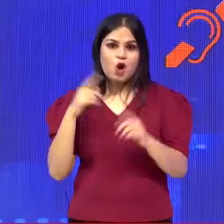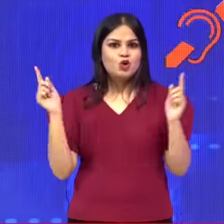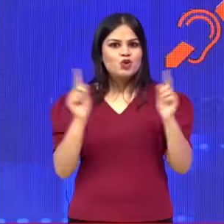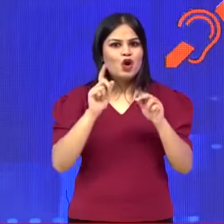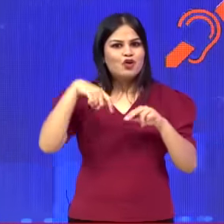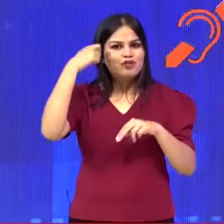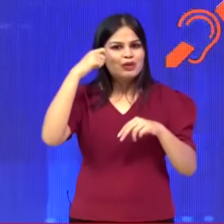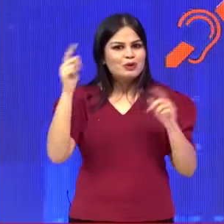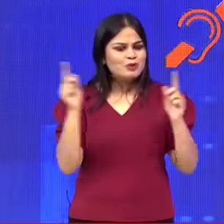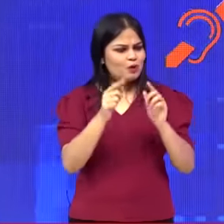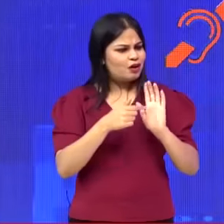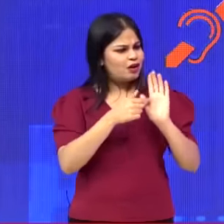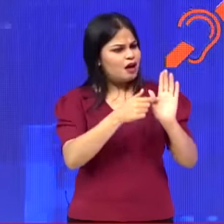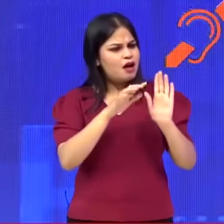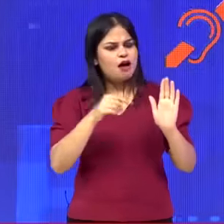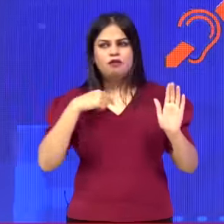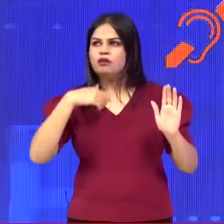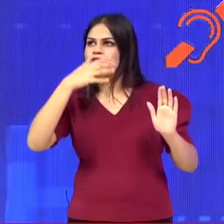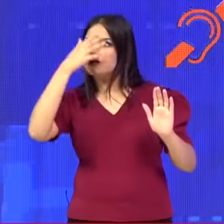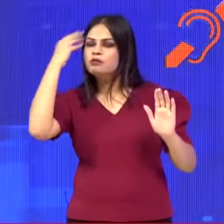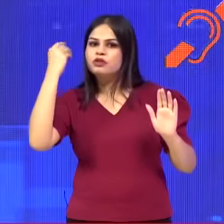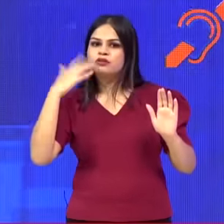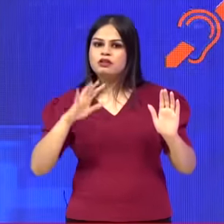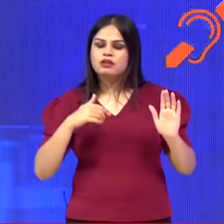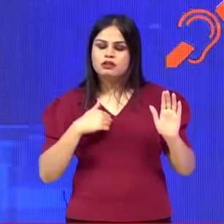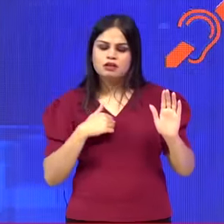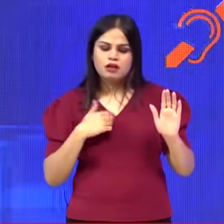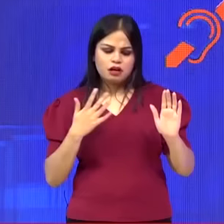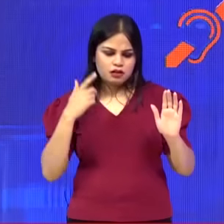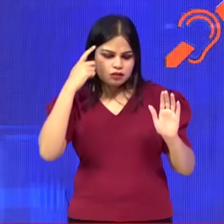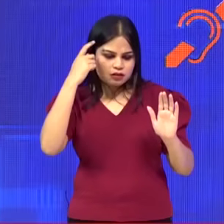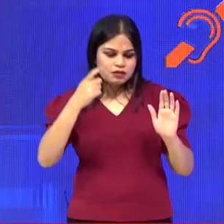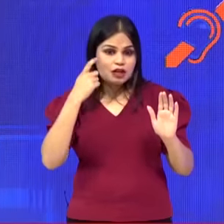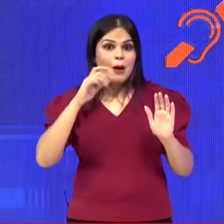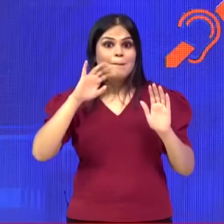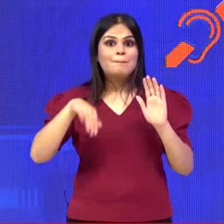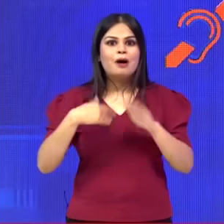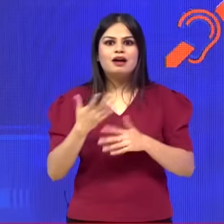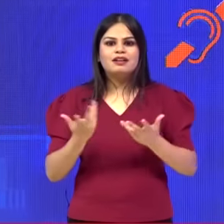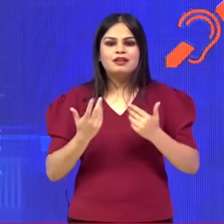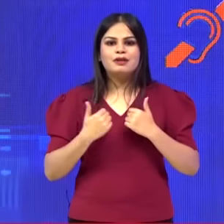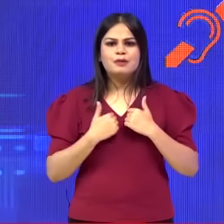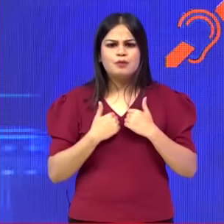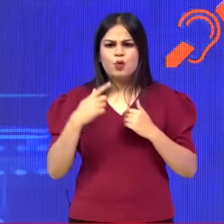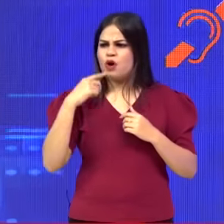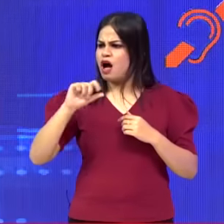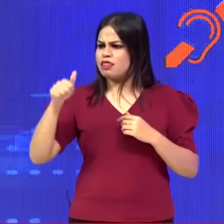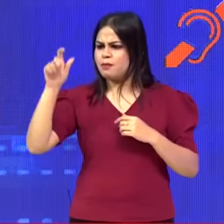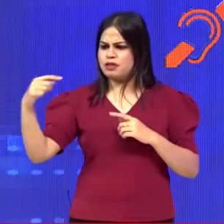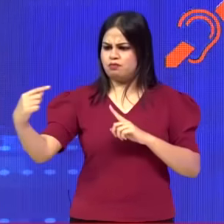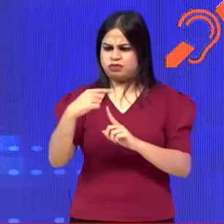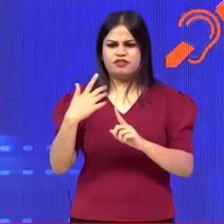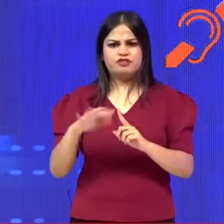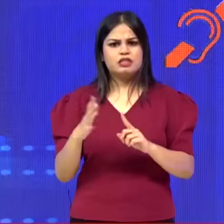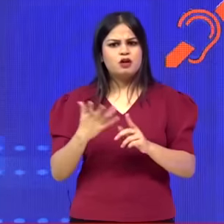ki Kabir aur maine bahut aur hum bhool gaye. And Raja Moili also pointed out to